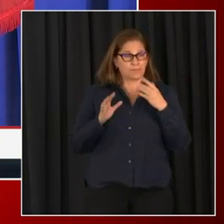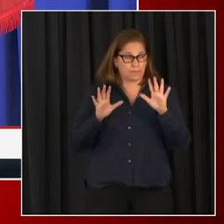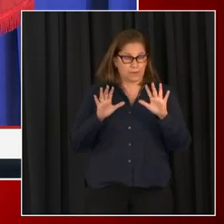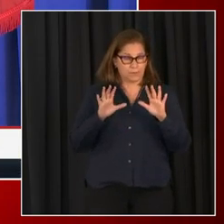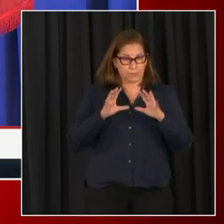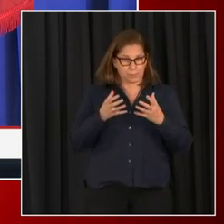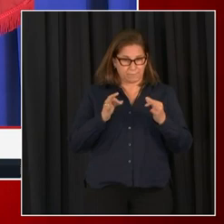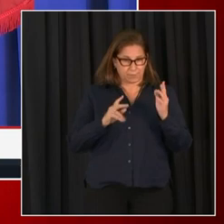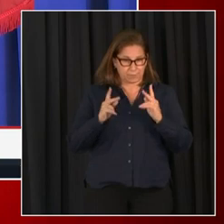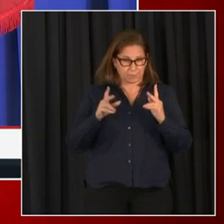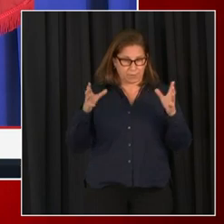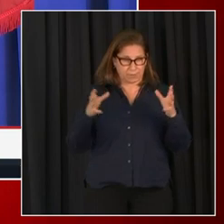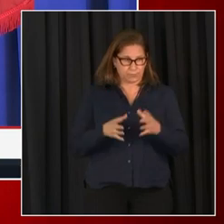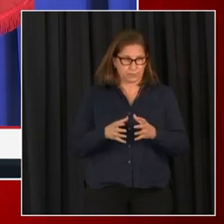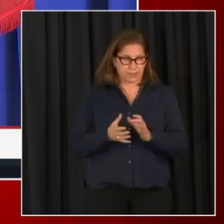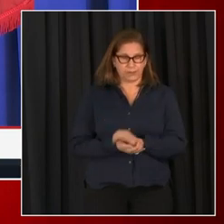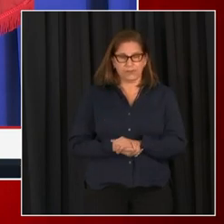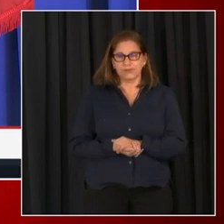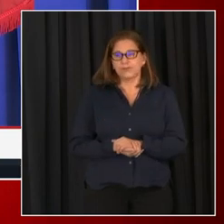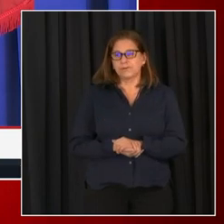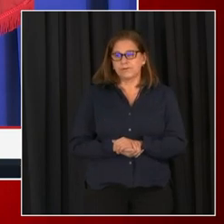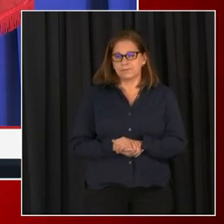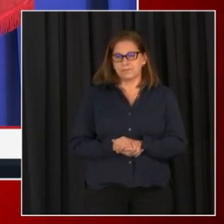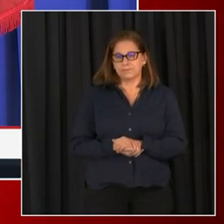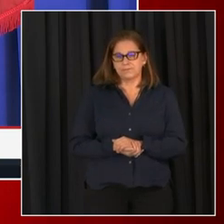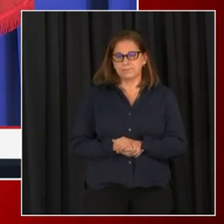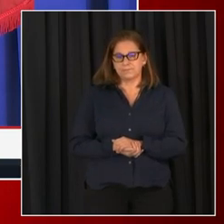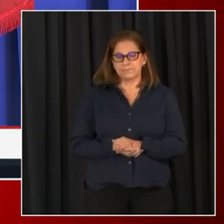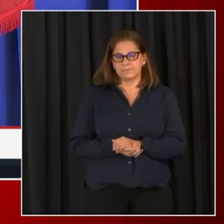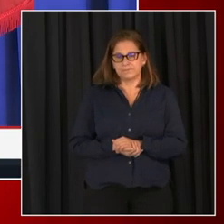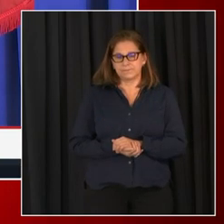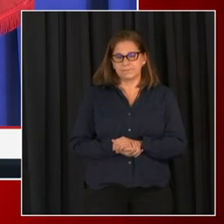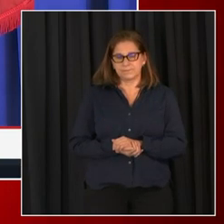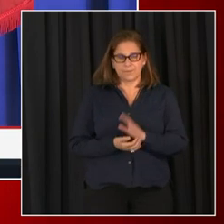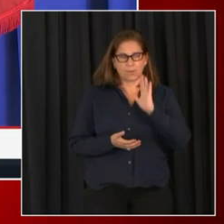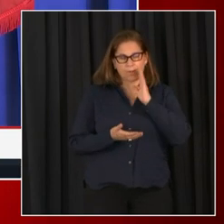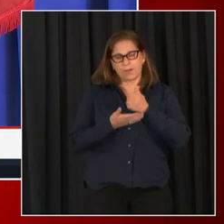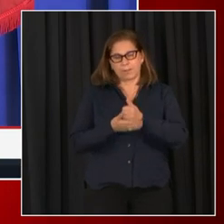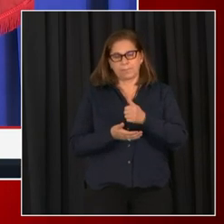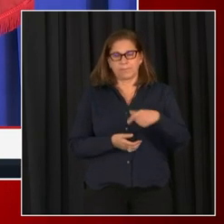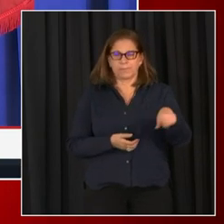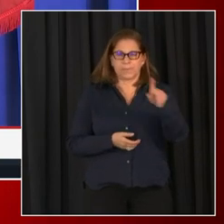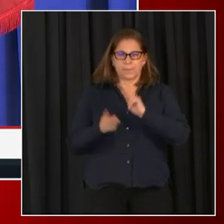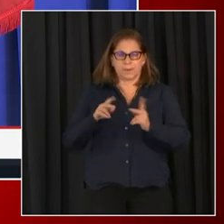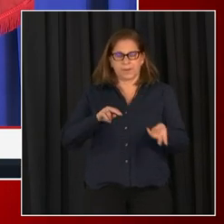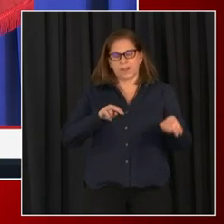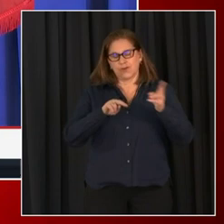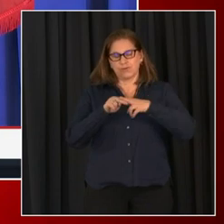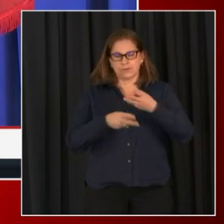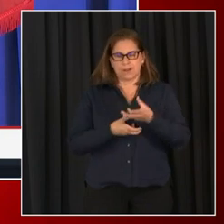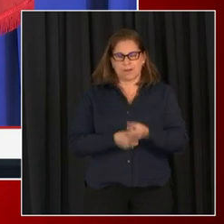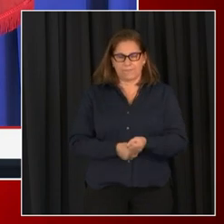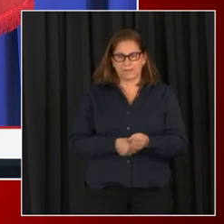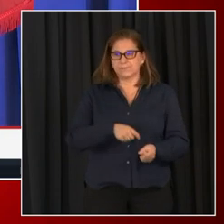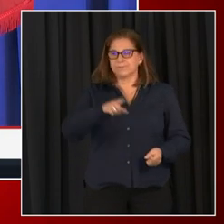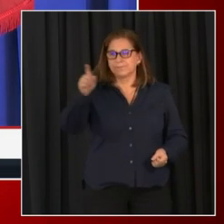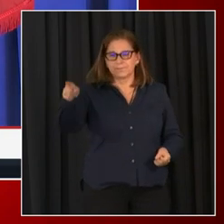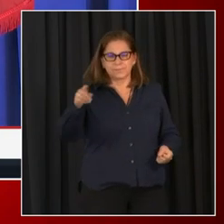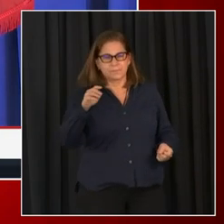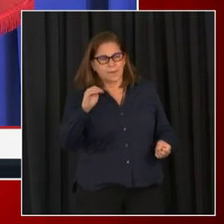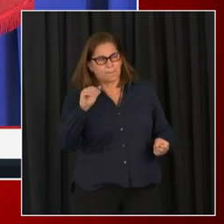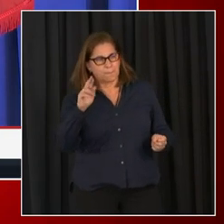effective. Yes, Mark. If I could go back to the contact tracing data, which is very